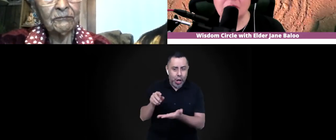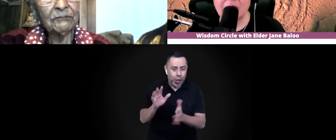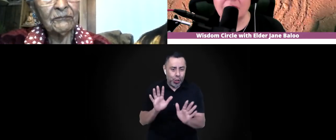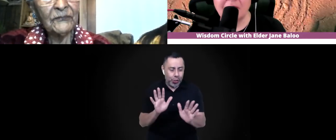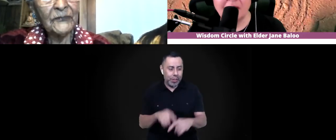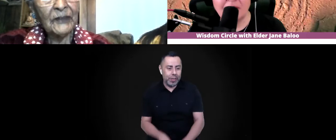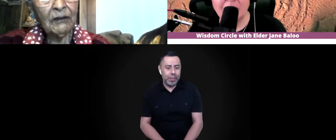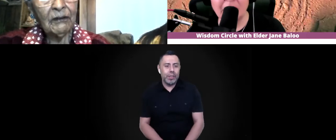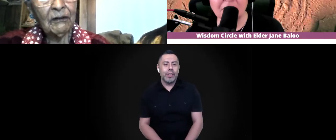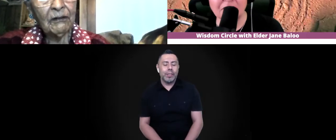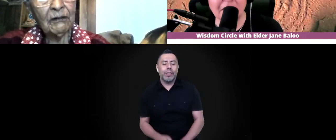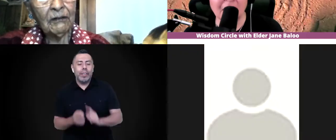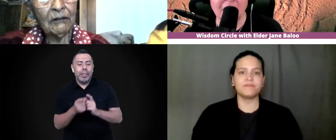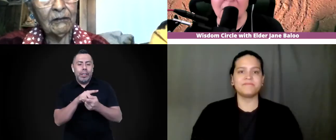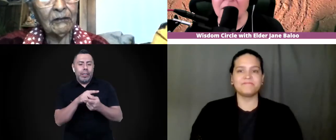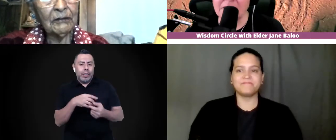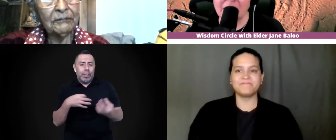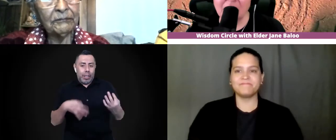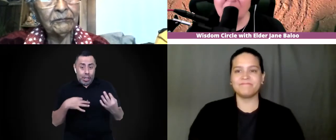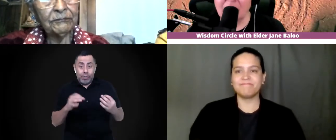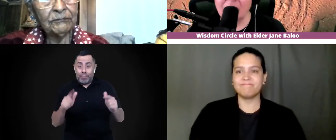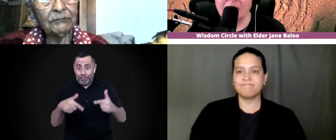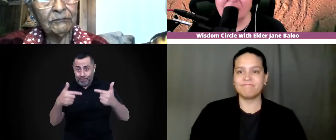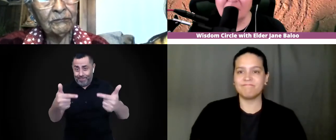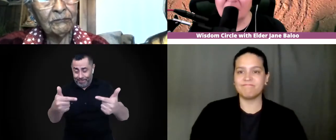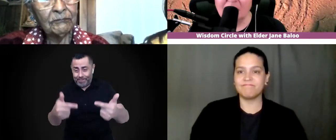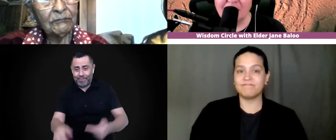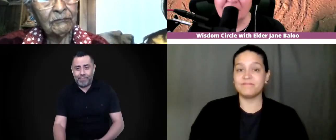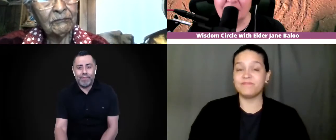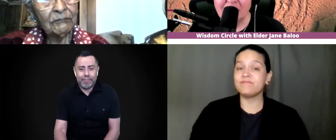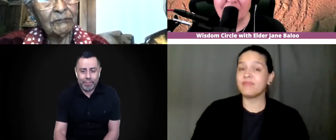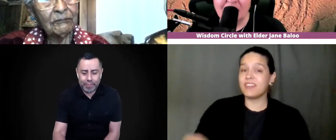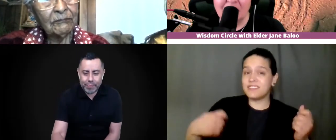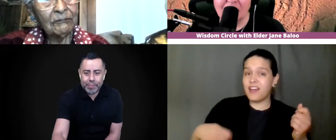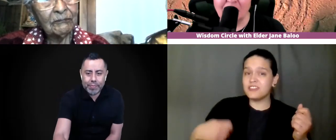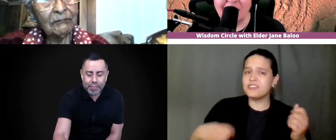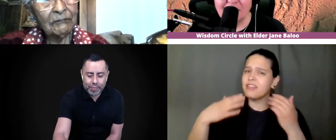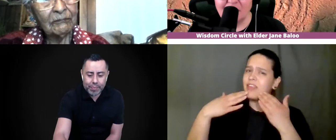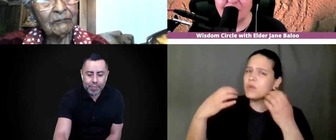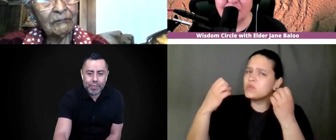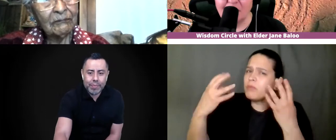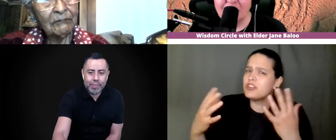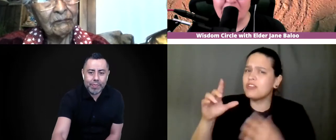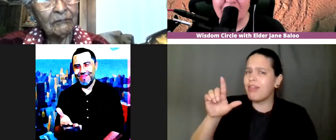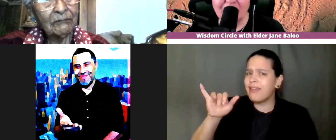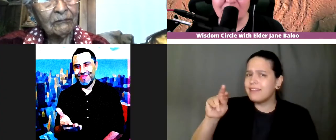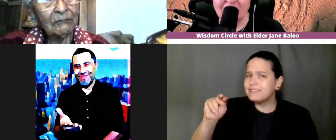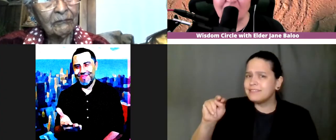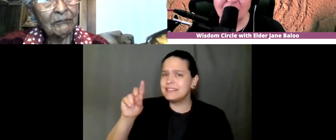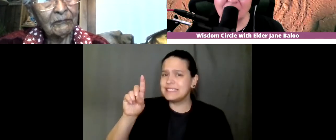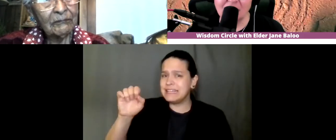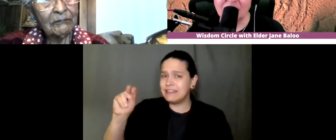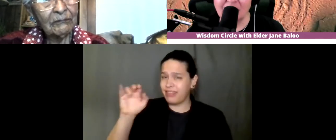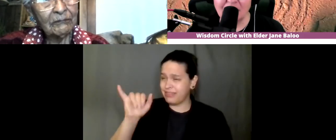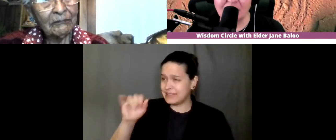Nijoni, yeah, thank you very much. And Lindeen, you have an amazing capacity with your memory. That was the